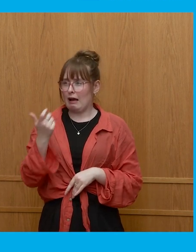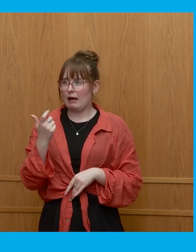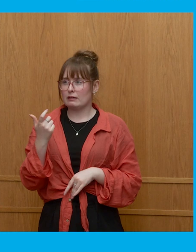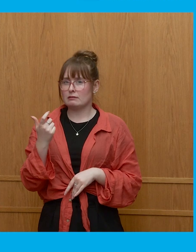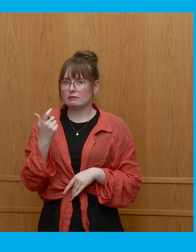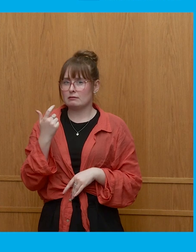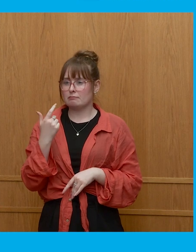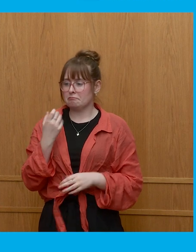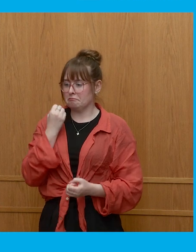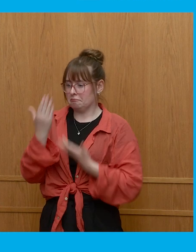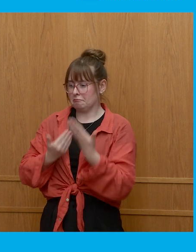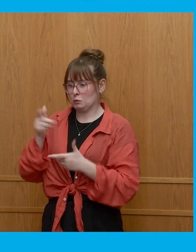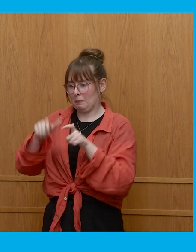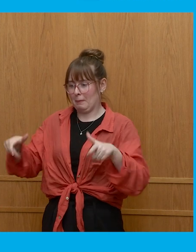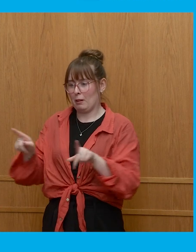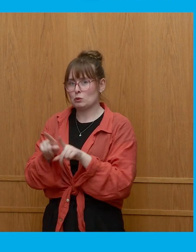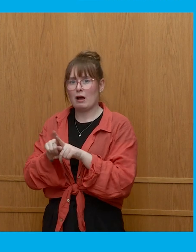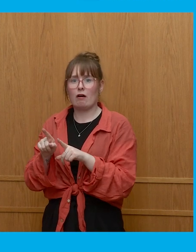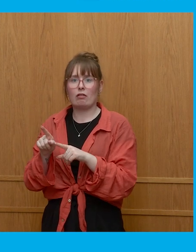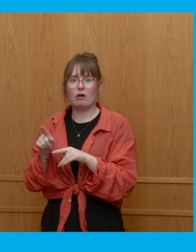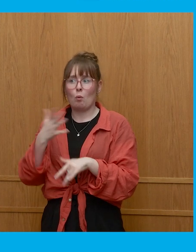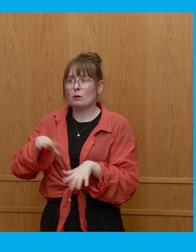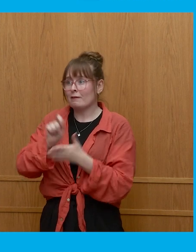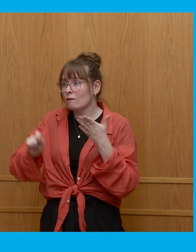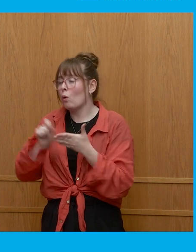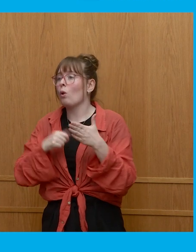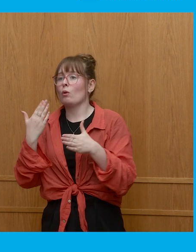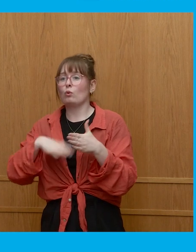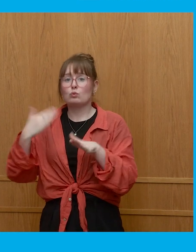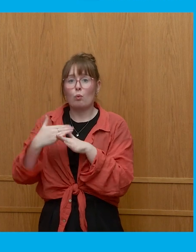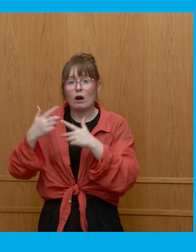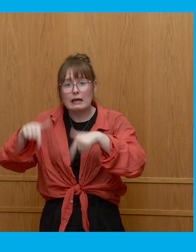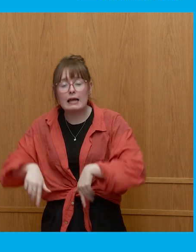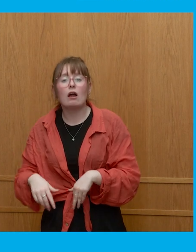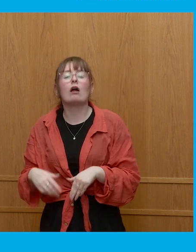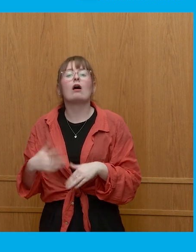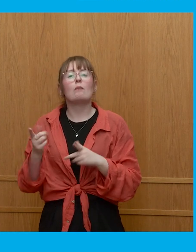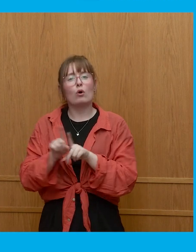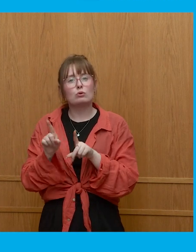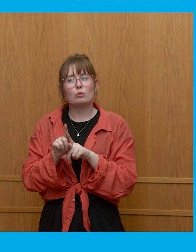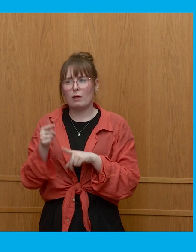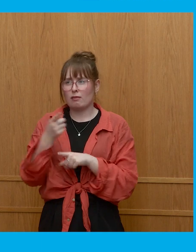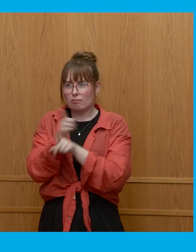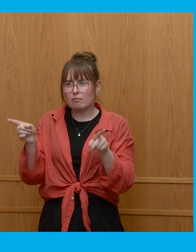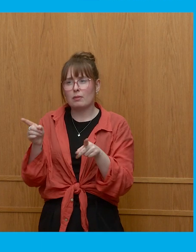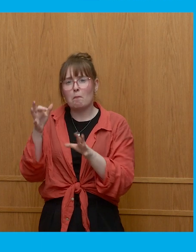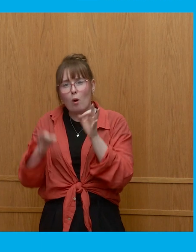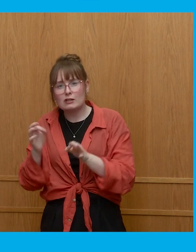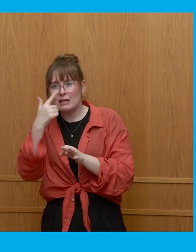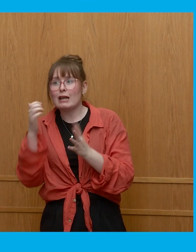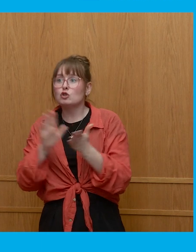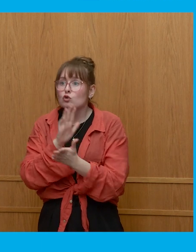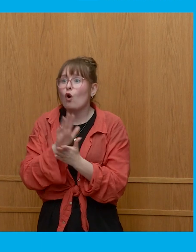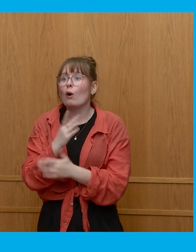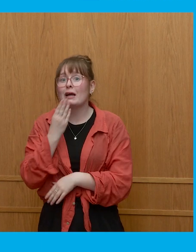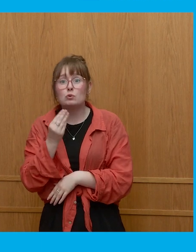who stand for election and work in this building and are able to then enjoy it or use it day